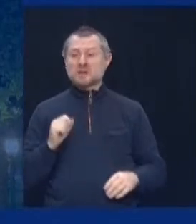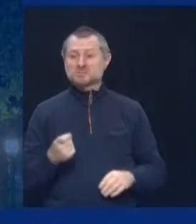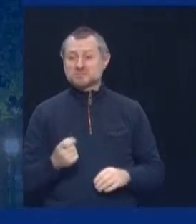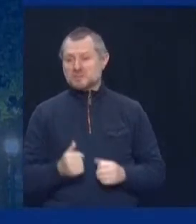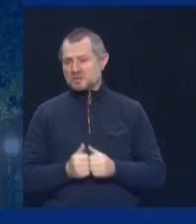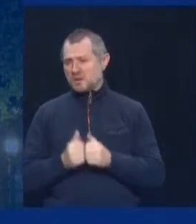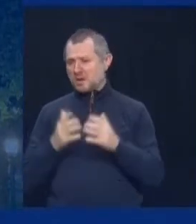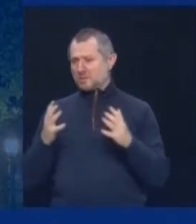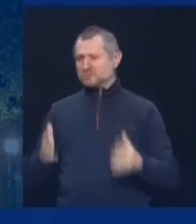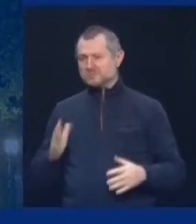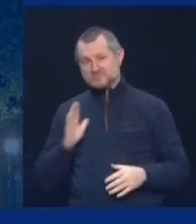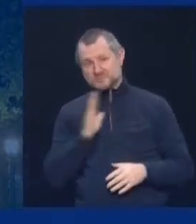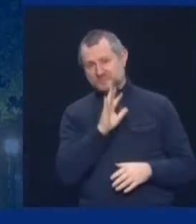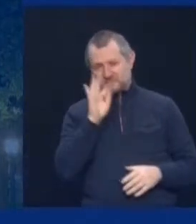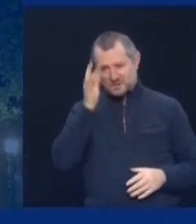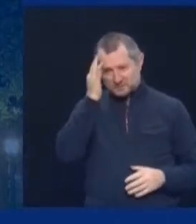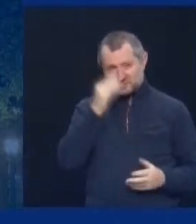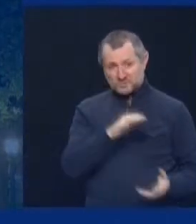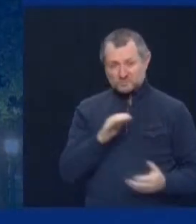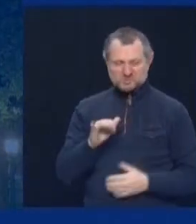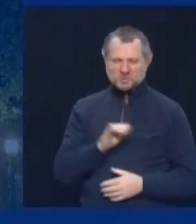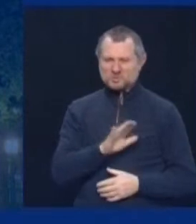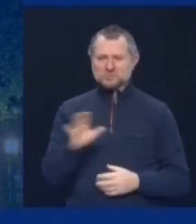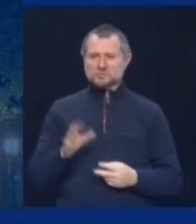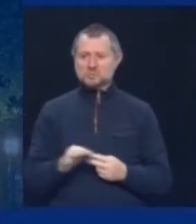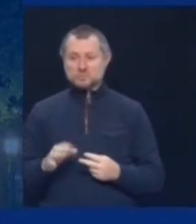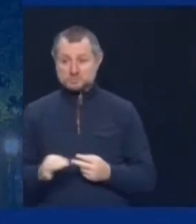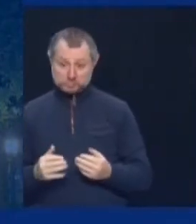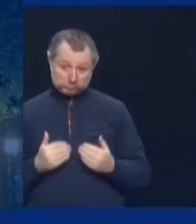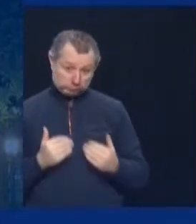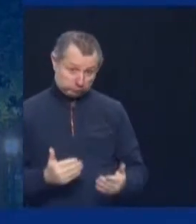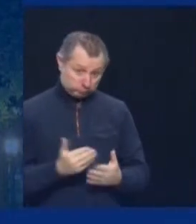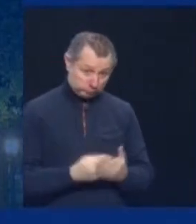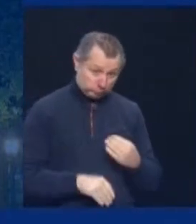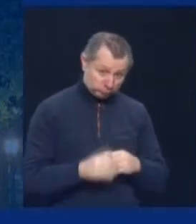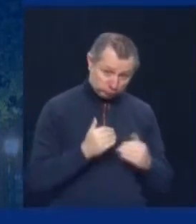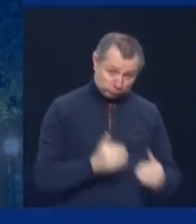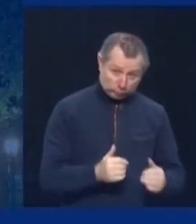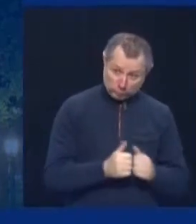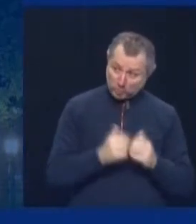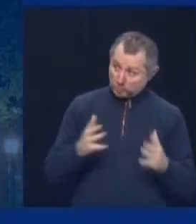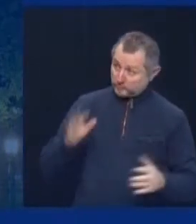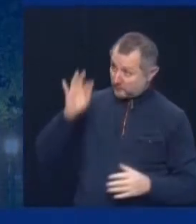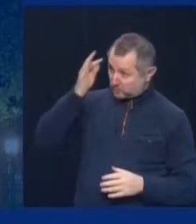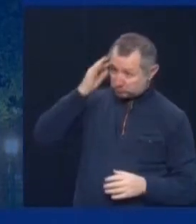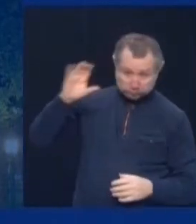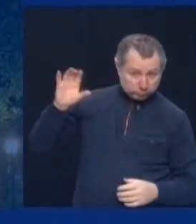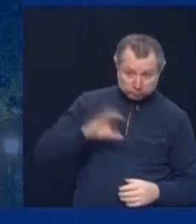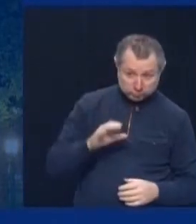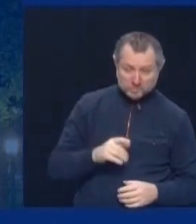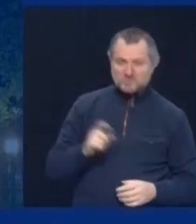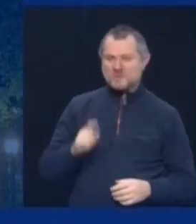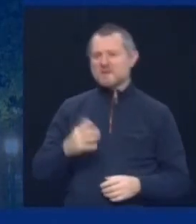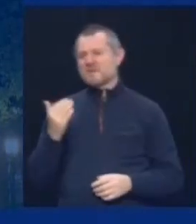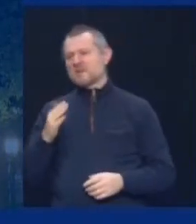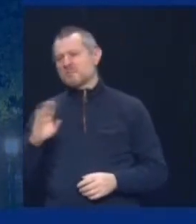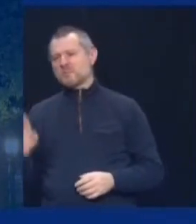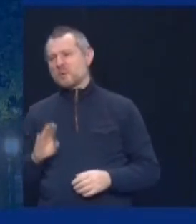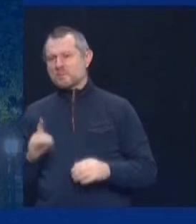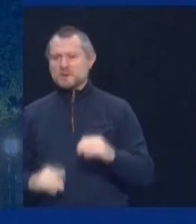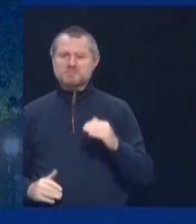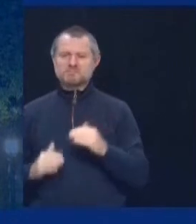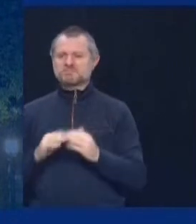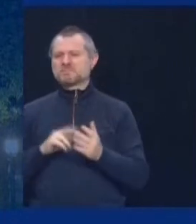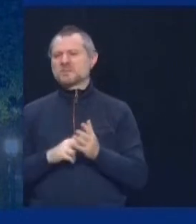But those are the choices. You do the budget now with no federal aid and you solve for a $15 billion hole. That would lay off thousands